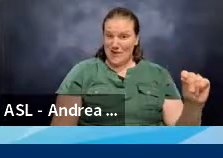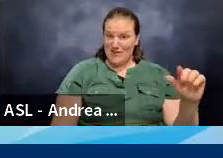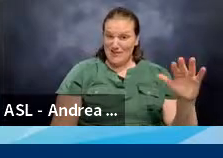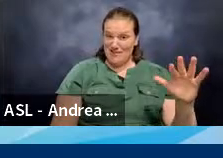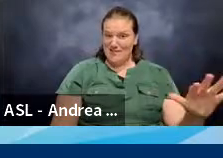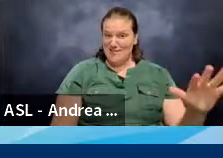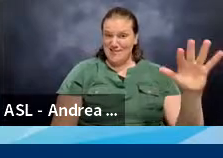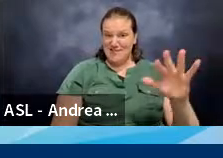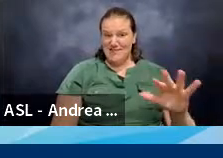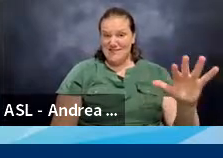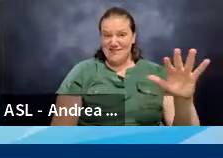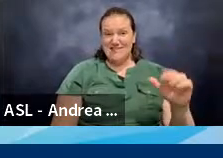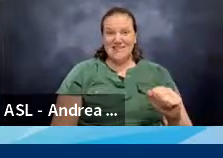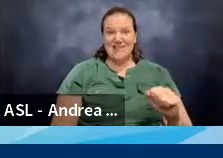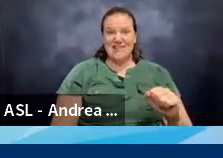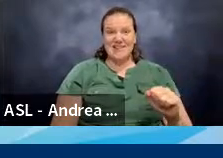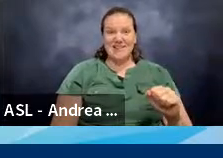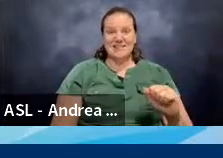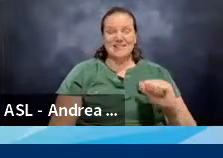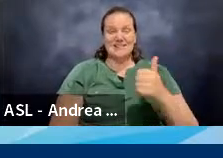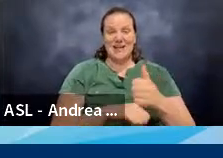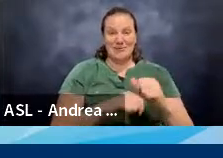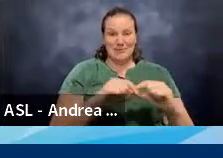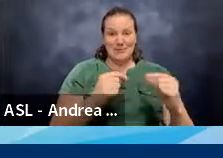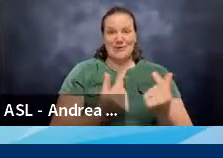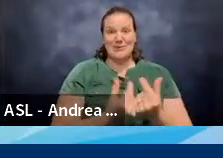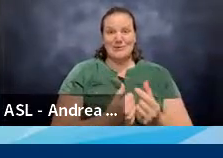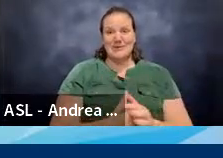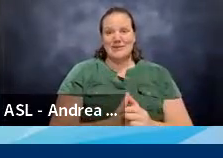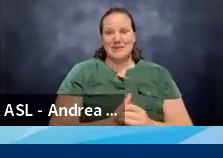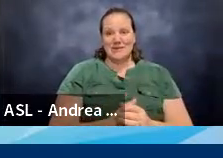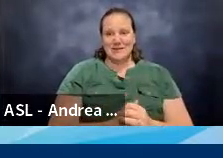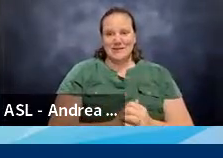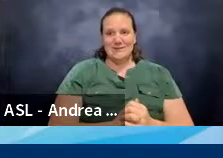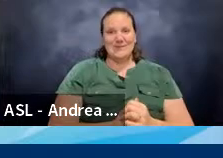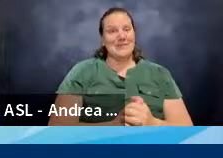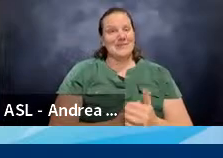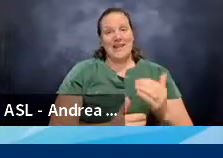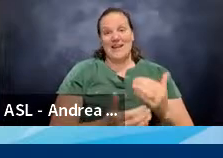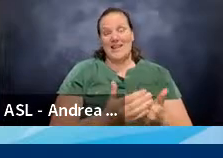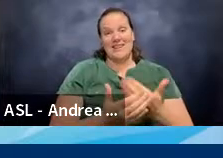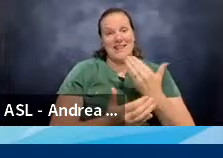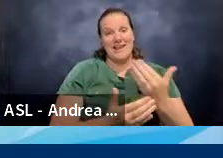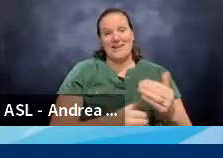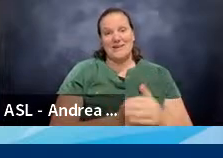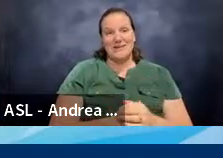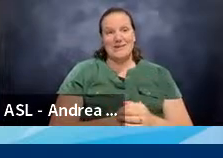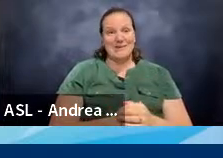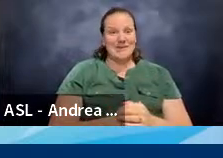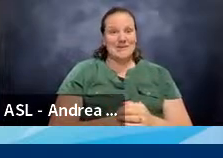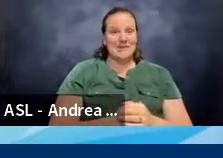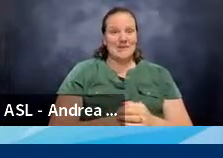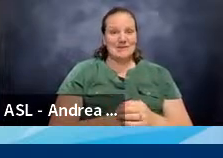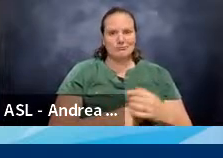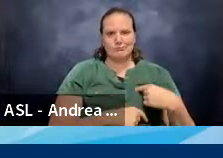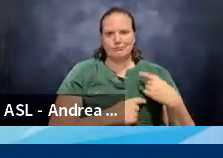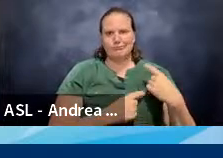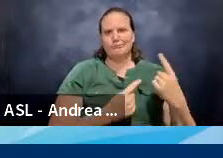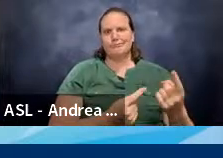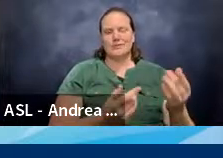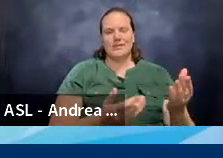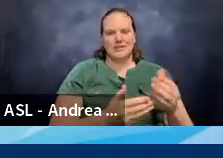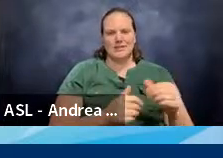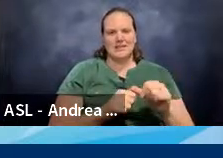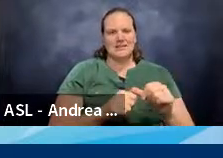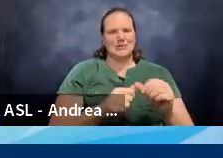2020, and formed a group. So once again, thank you for those who have been here and who